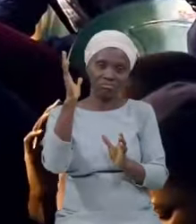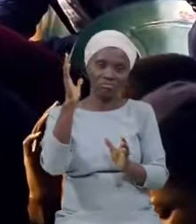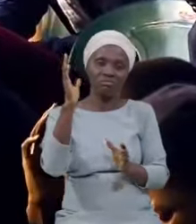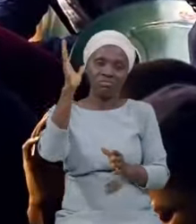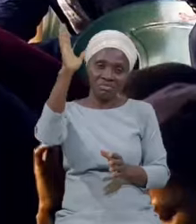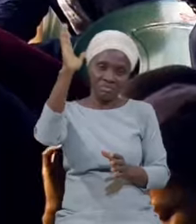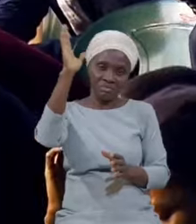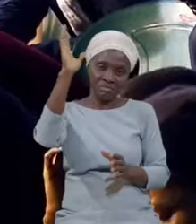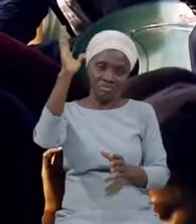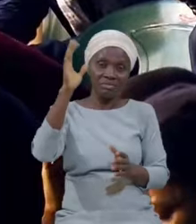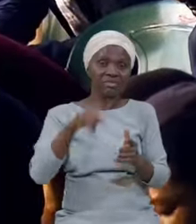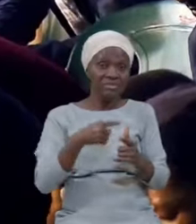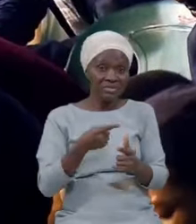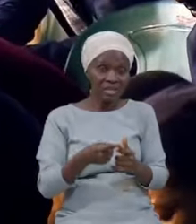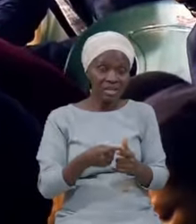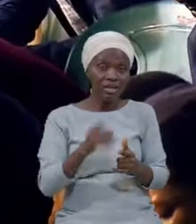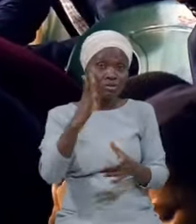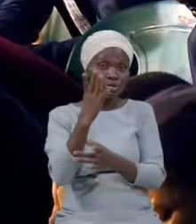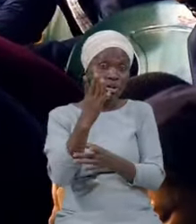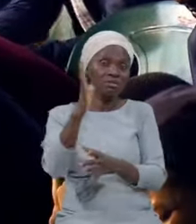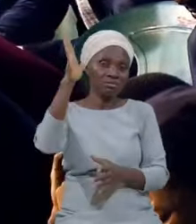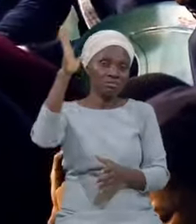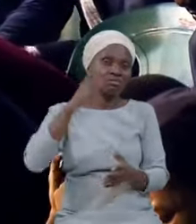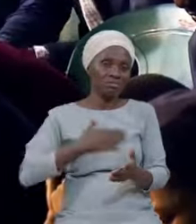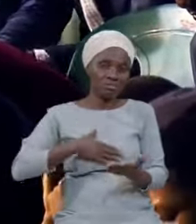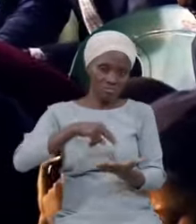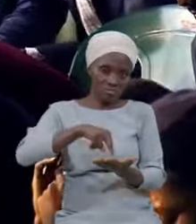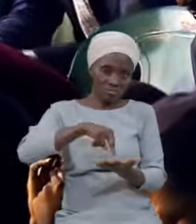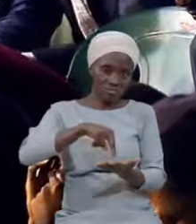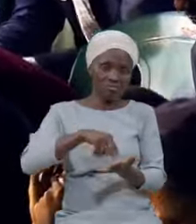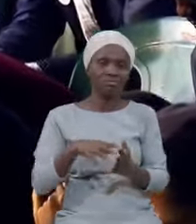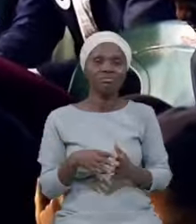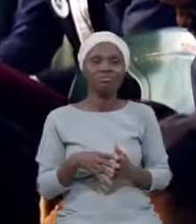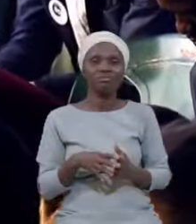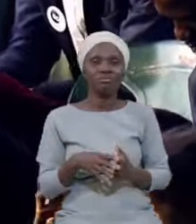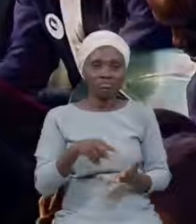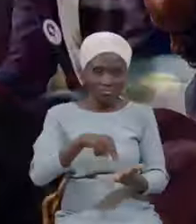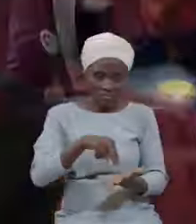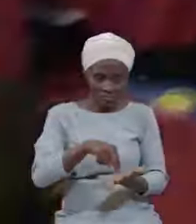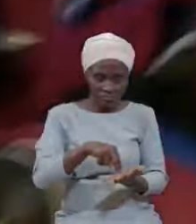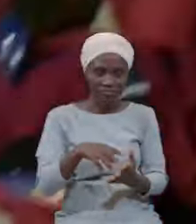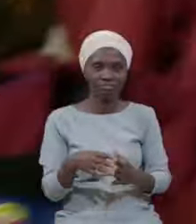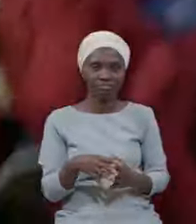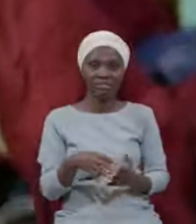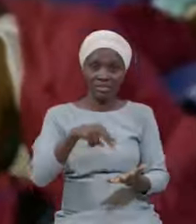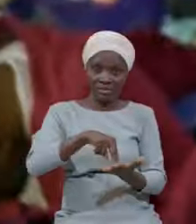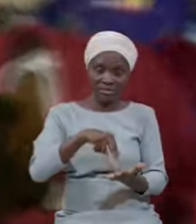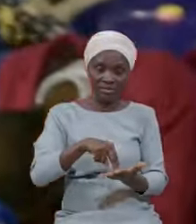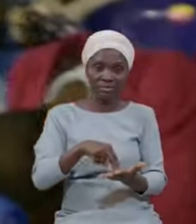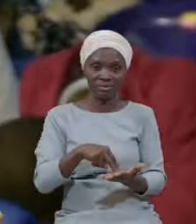then you're raising up your hand. Please stand up and say, yes, I'm here. Wonderful, wonderful,